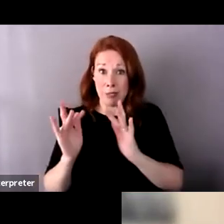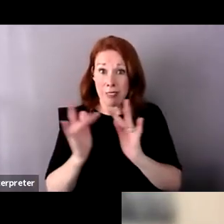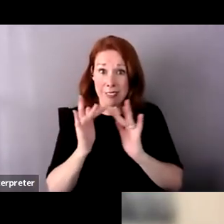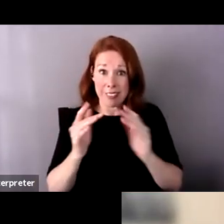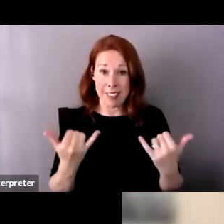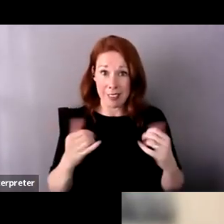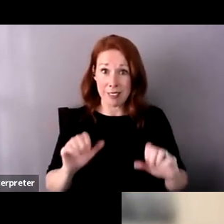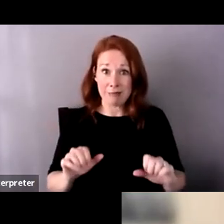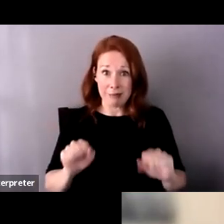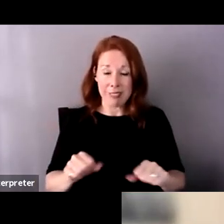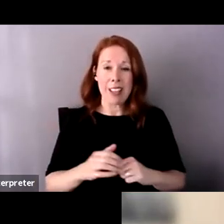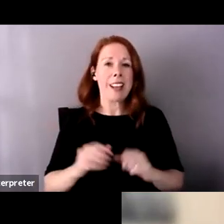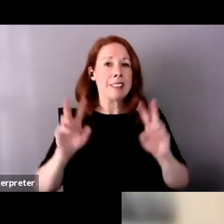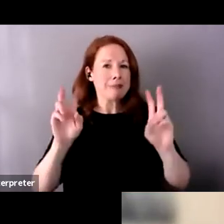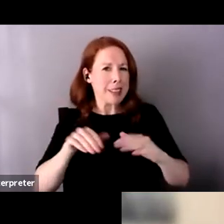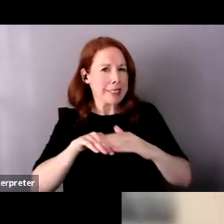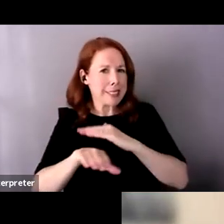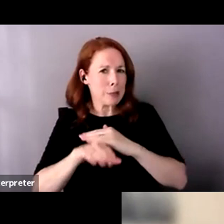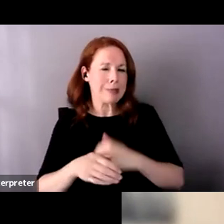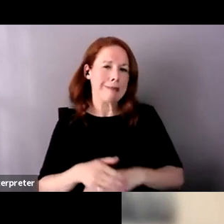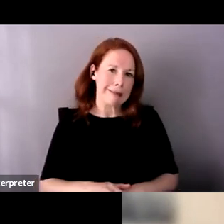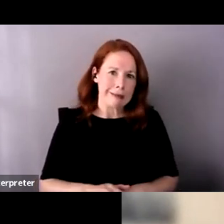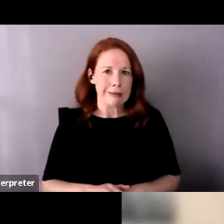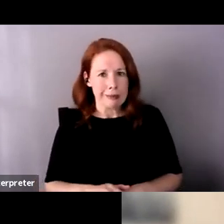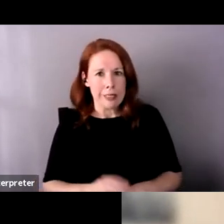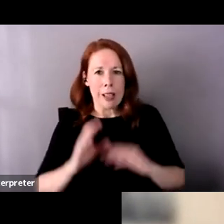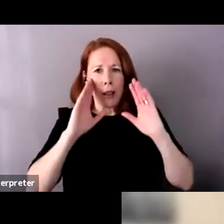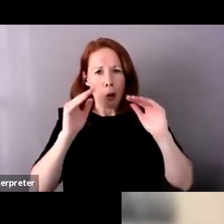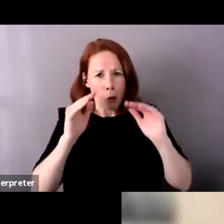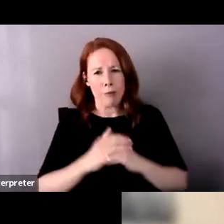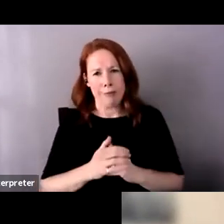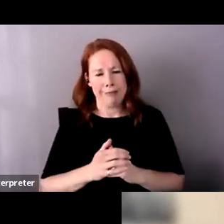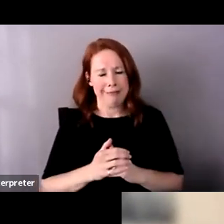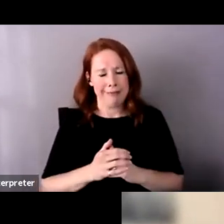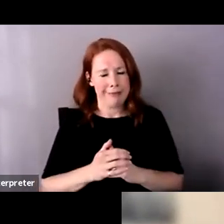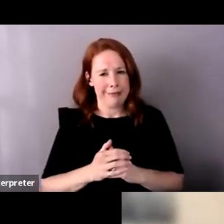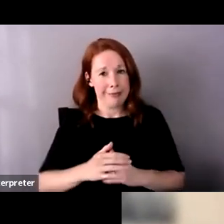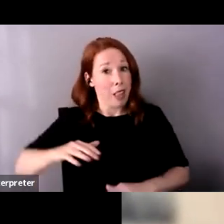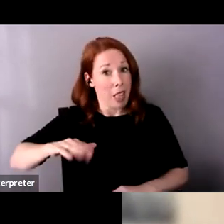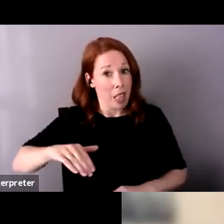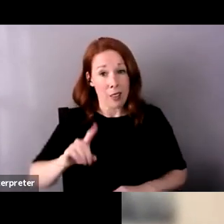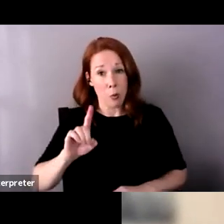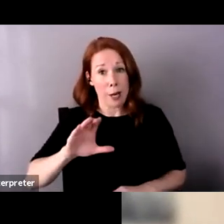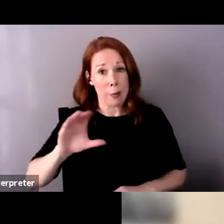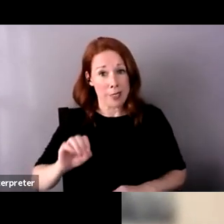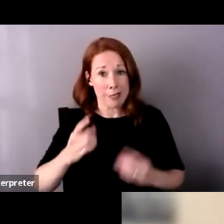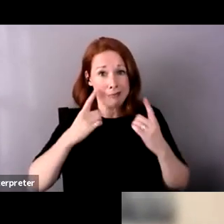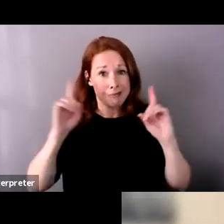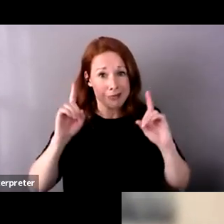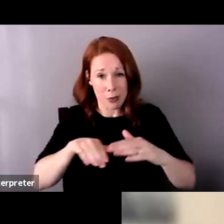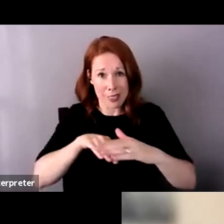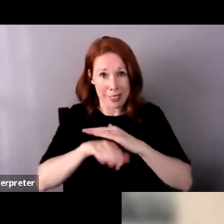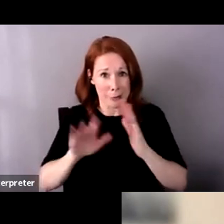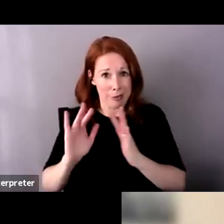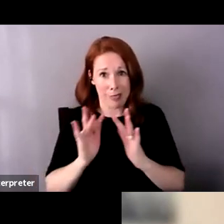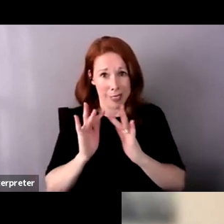of making them accessible, I'm not sure we've been 100%. We haven't been 100% successful in